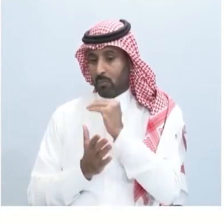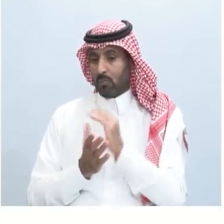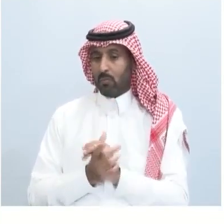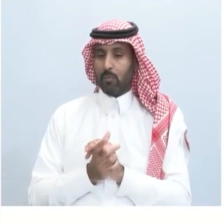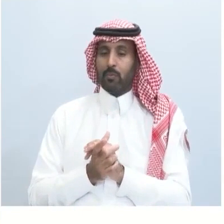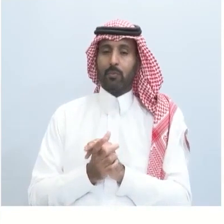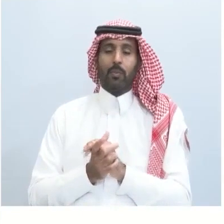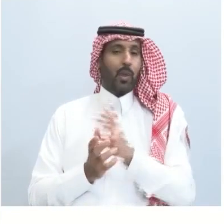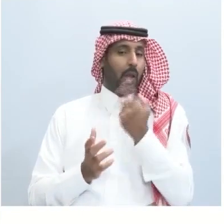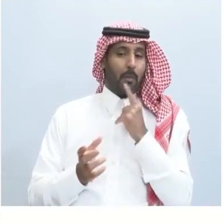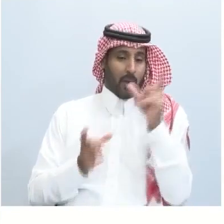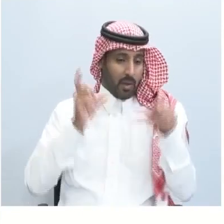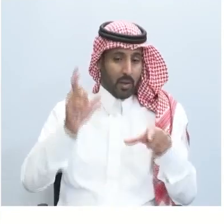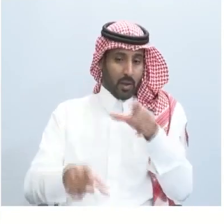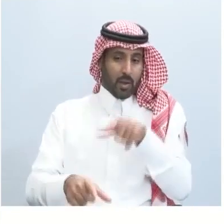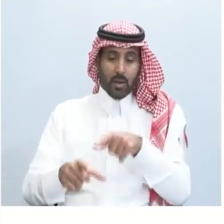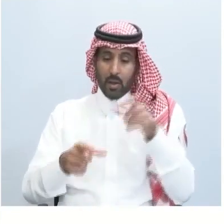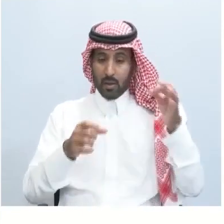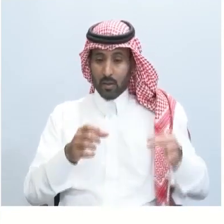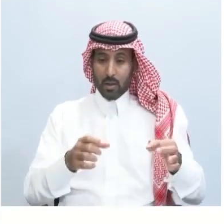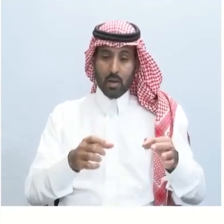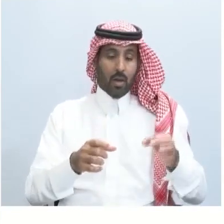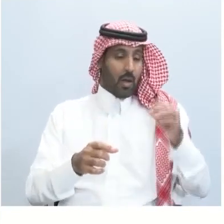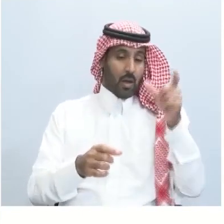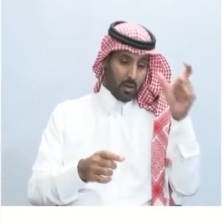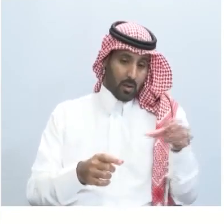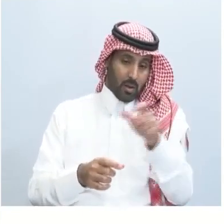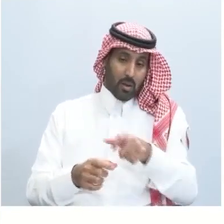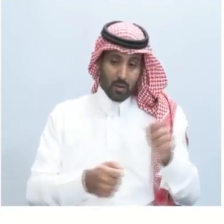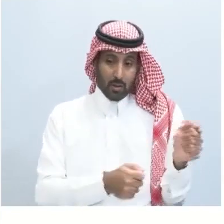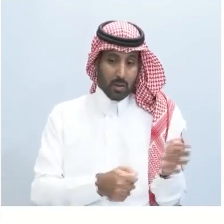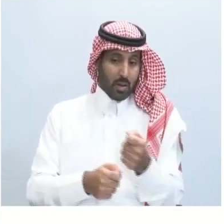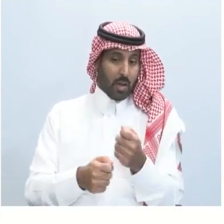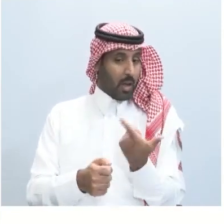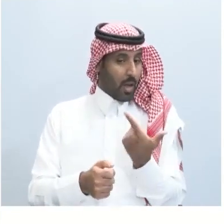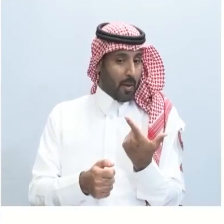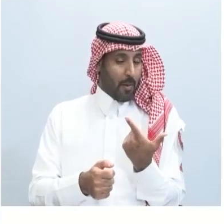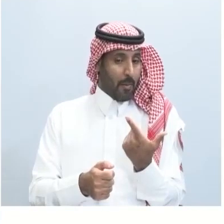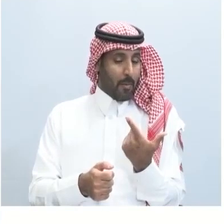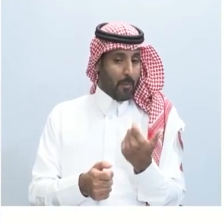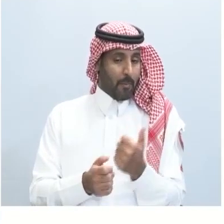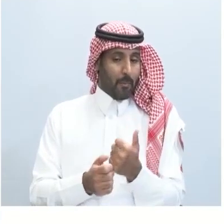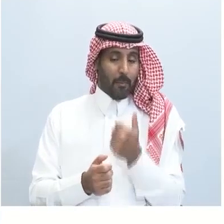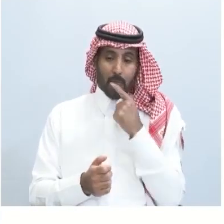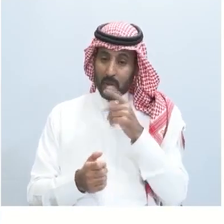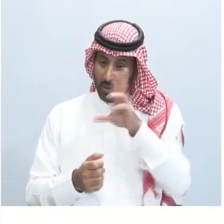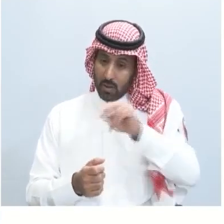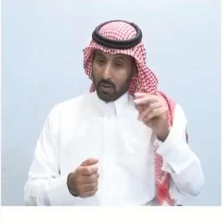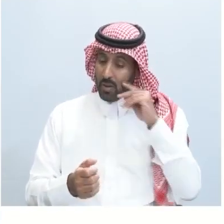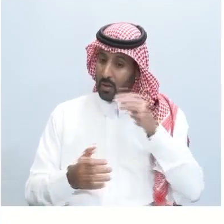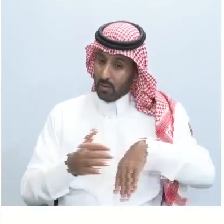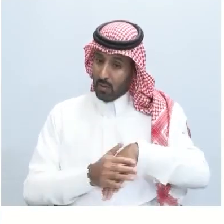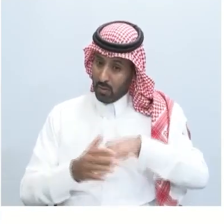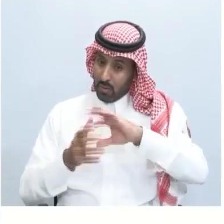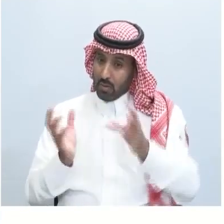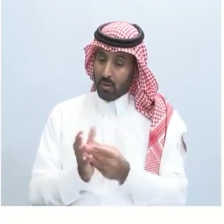afterwards. How many players does each team have? What kind of players are they? Is it like football, 11 players